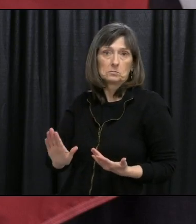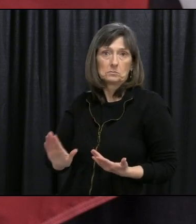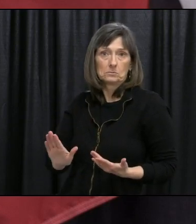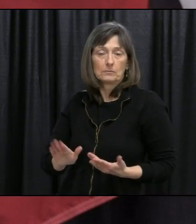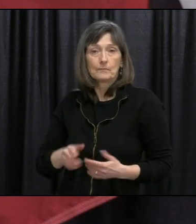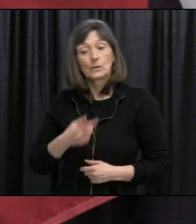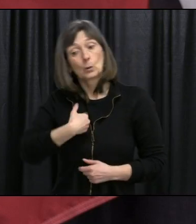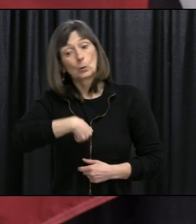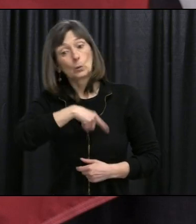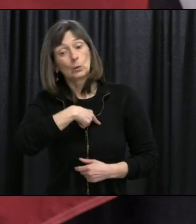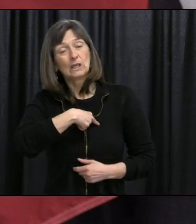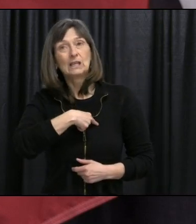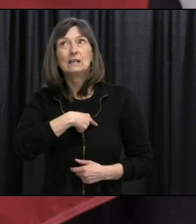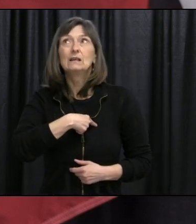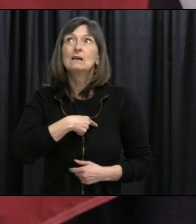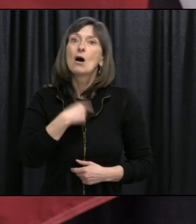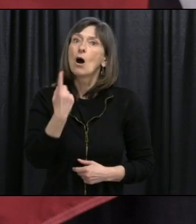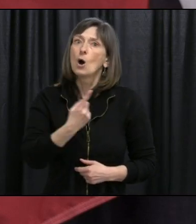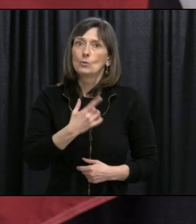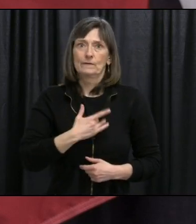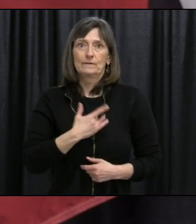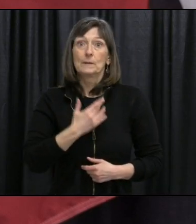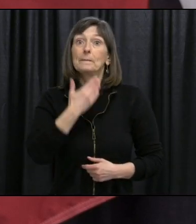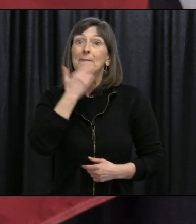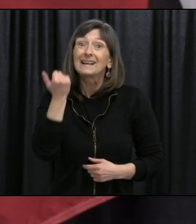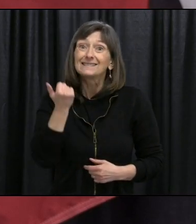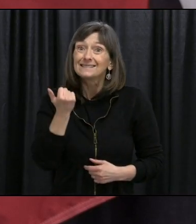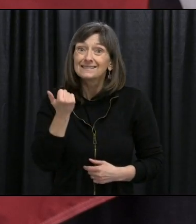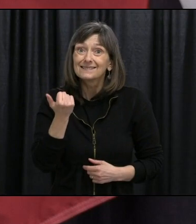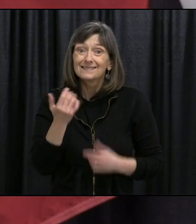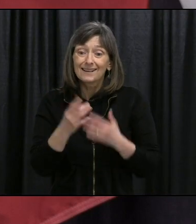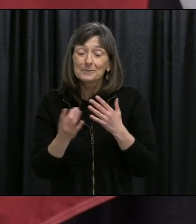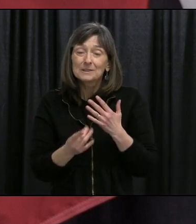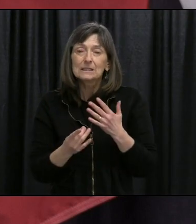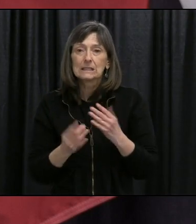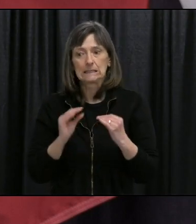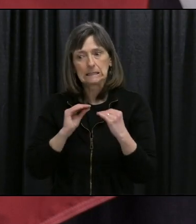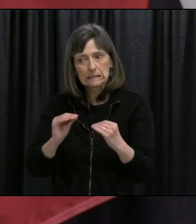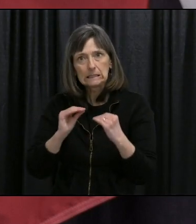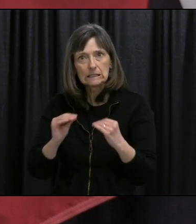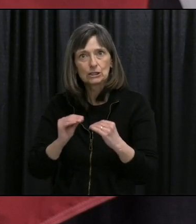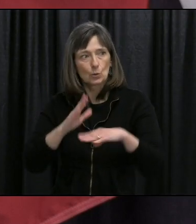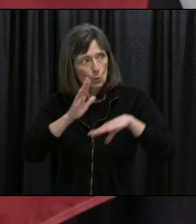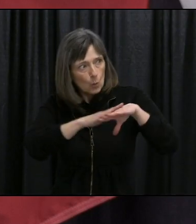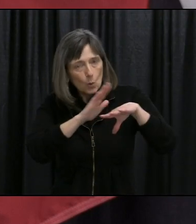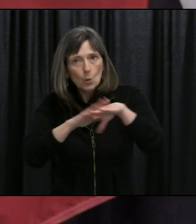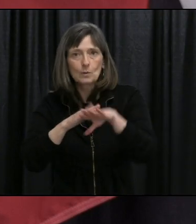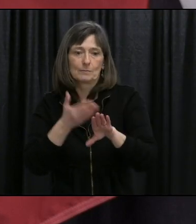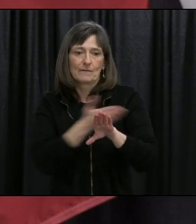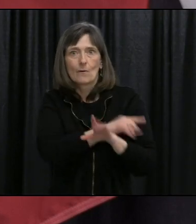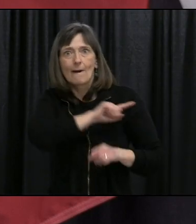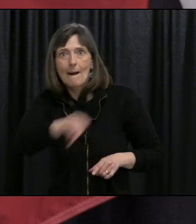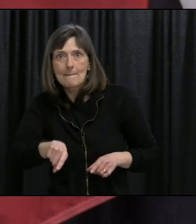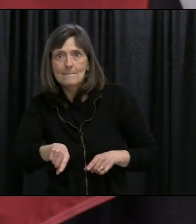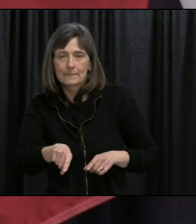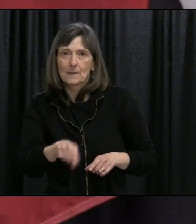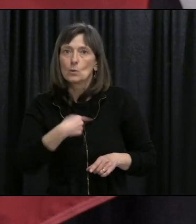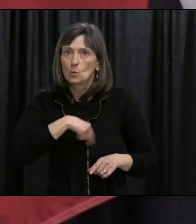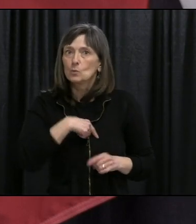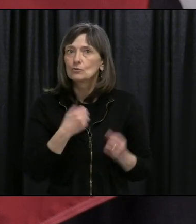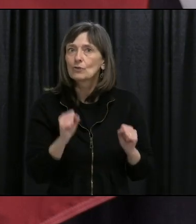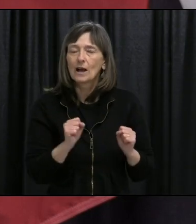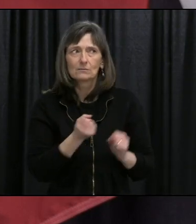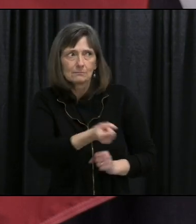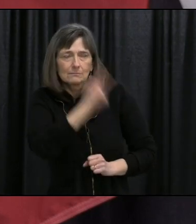always saw this as a last resort, education and just getting the information out there so that people would understand,